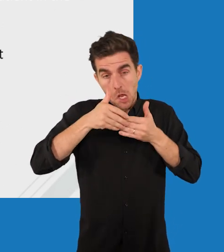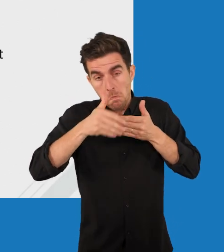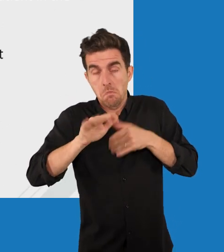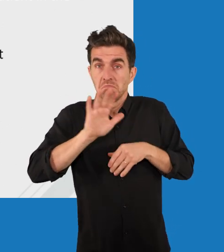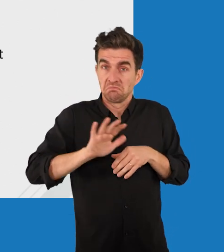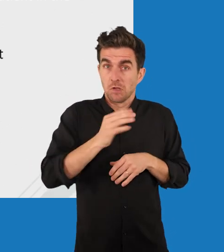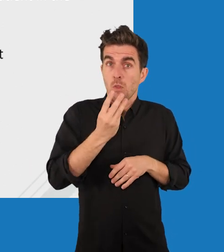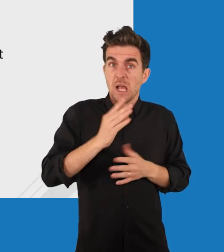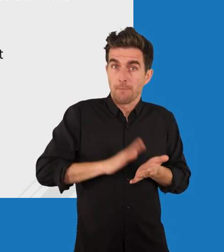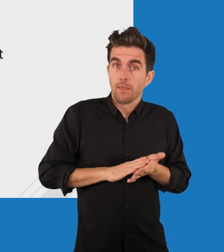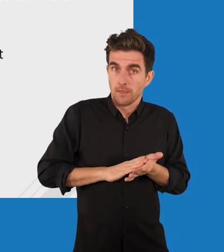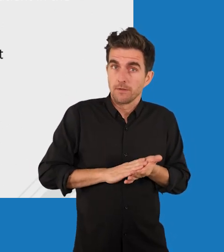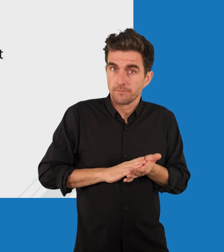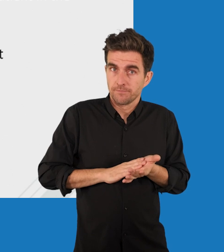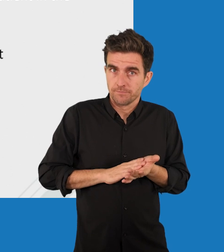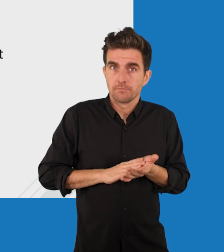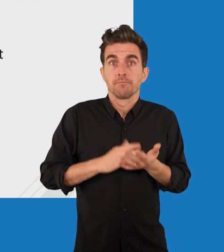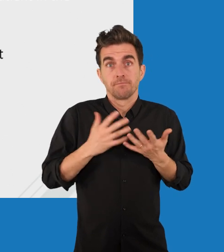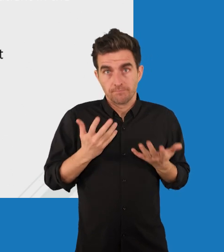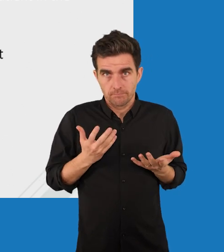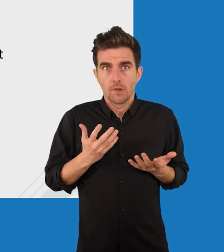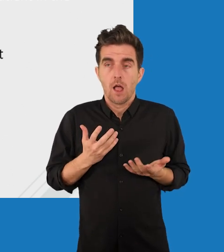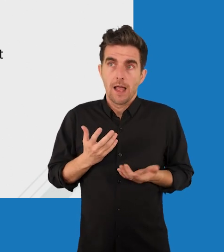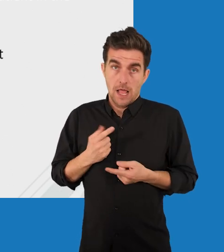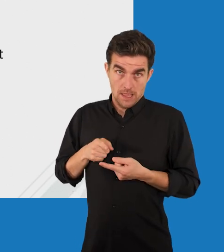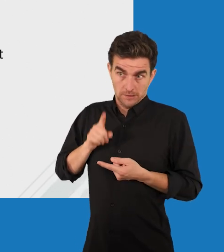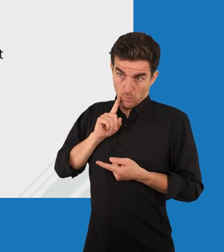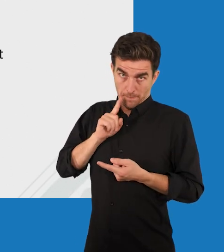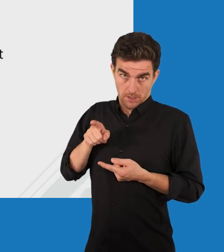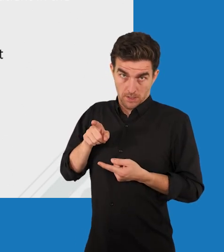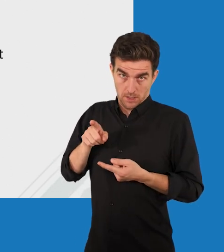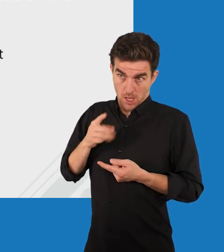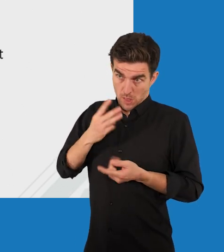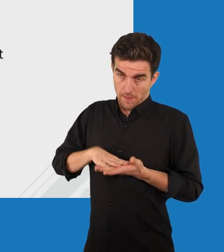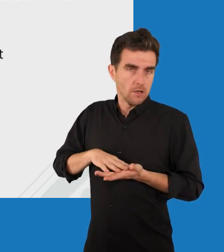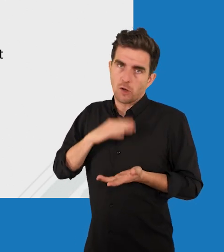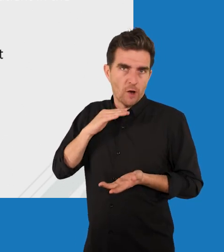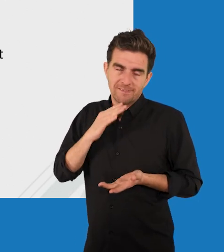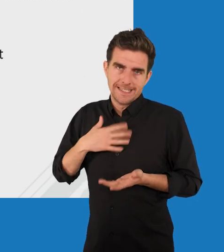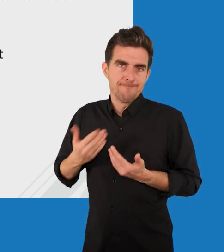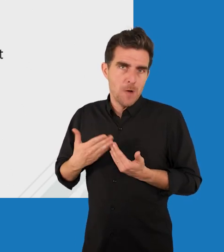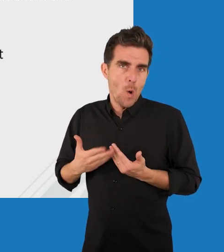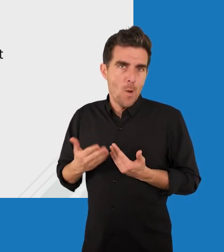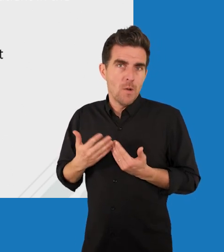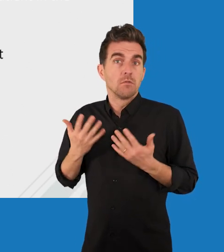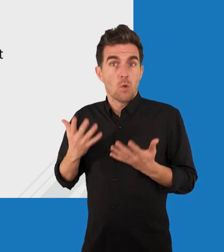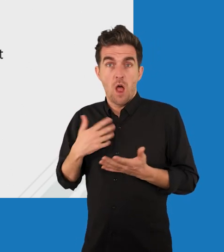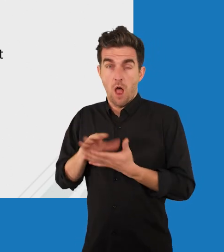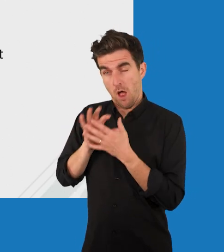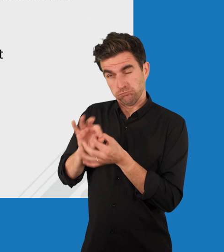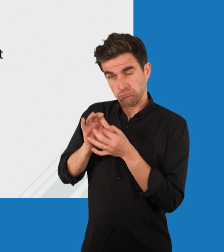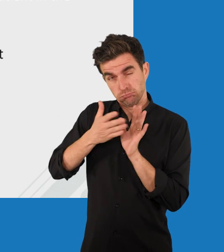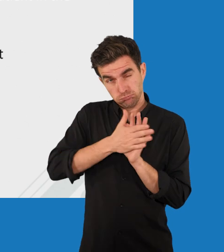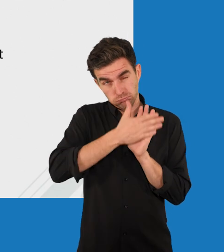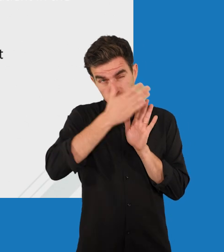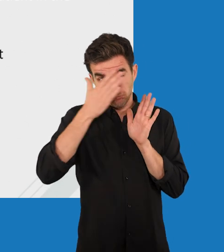is on the programme for approximately 3 months. But that wasn't quite enough for this lady.